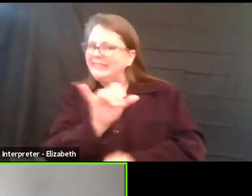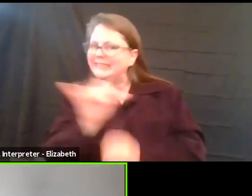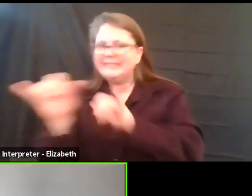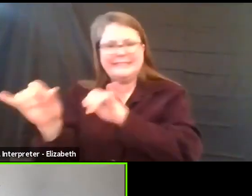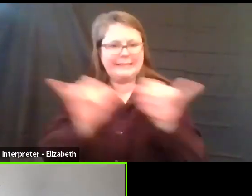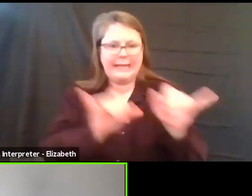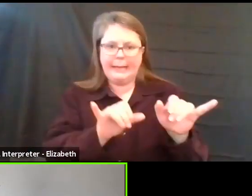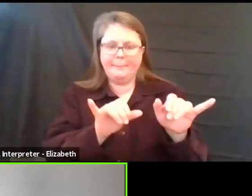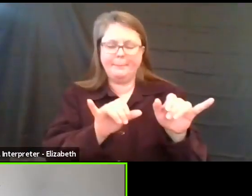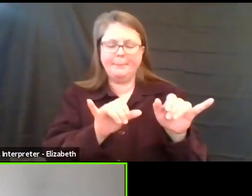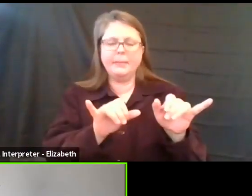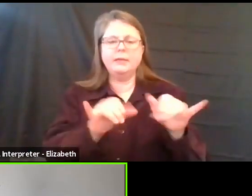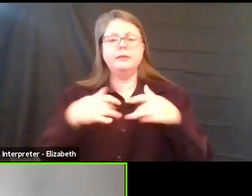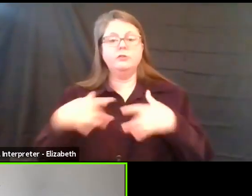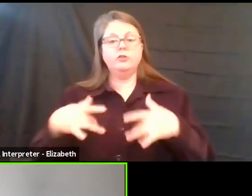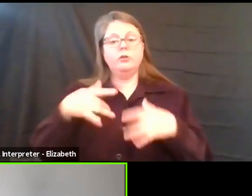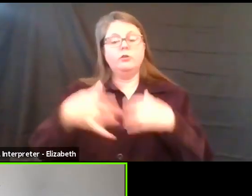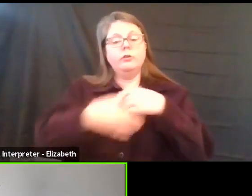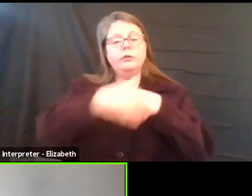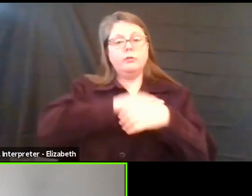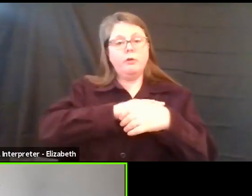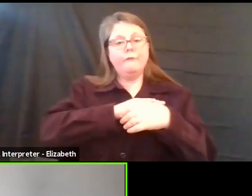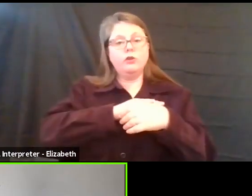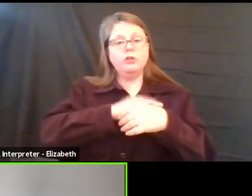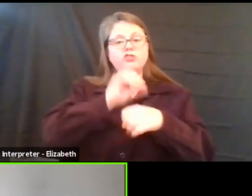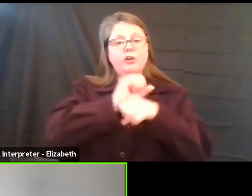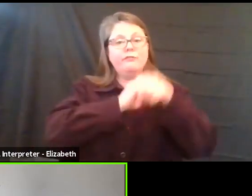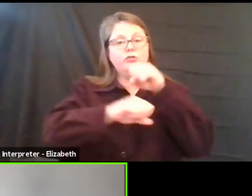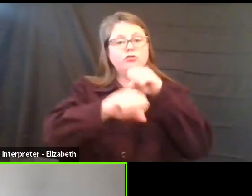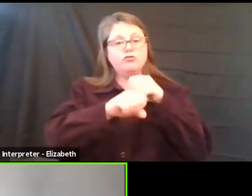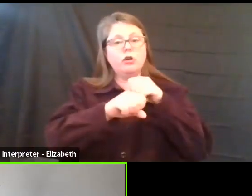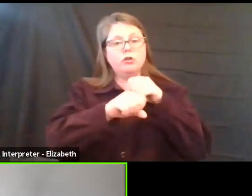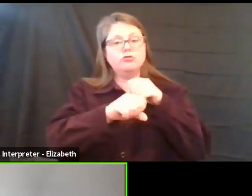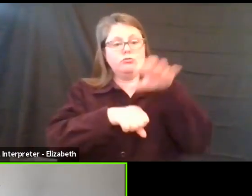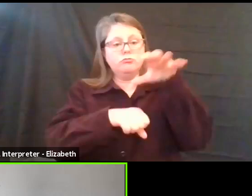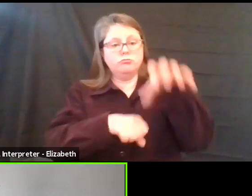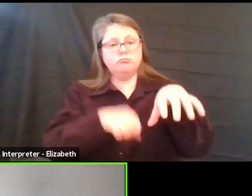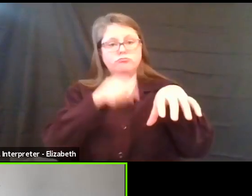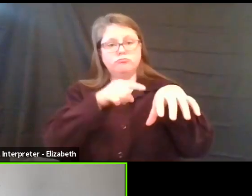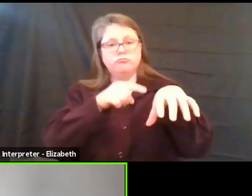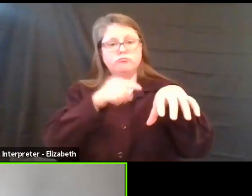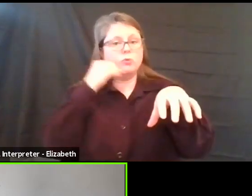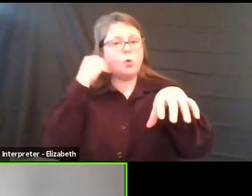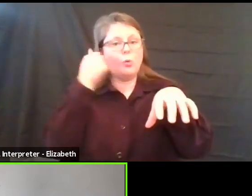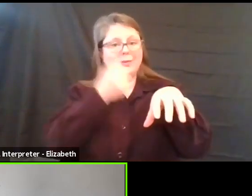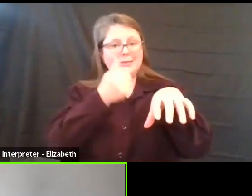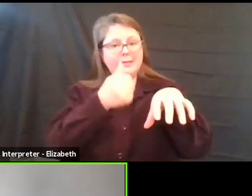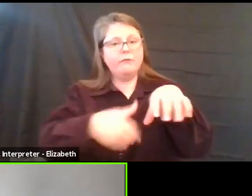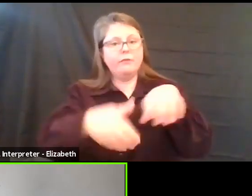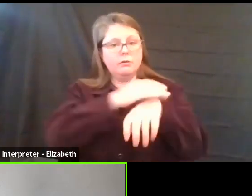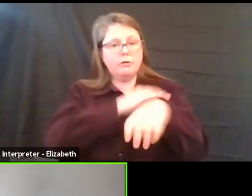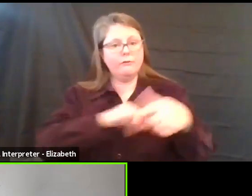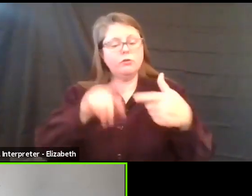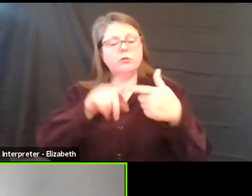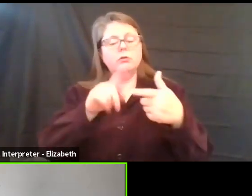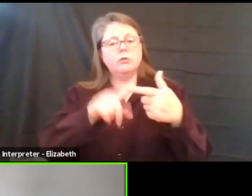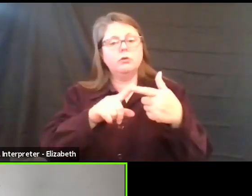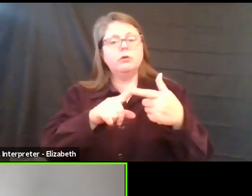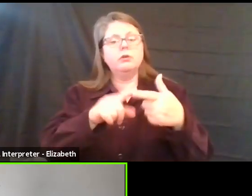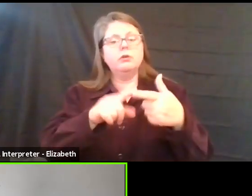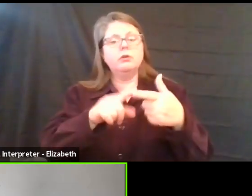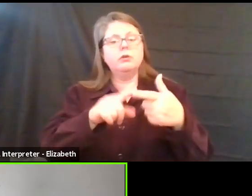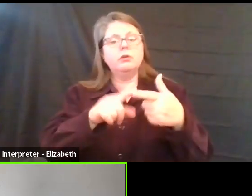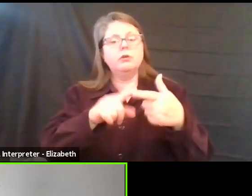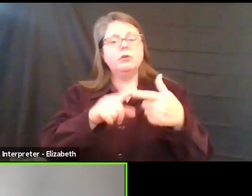include structure coverage, which will cover the actual dwelling, contents coverage to pay for your stuff that you lost,